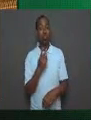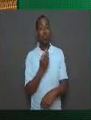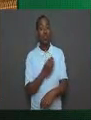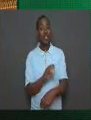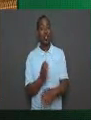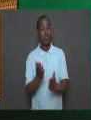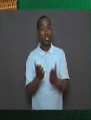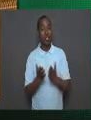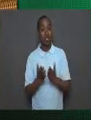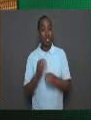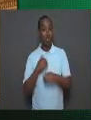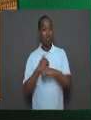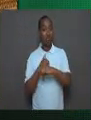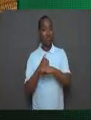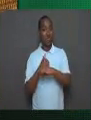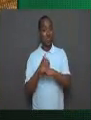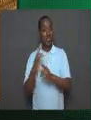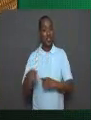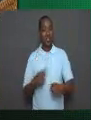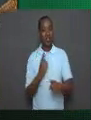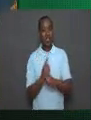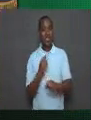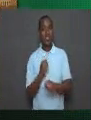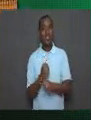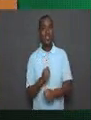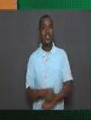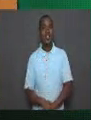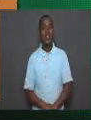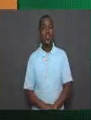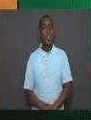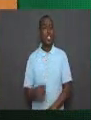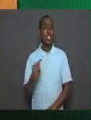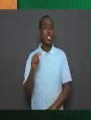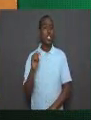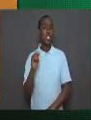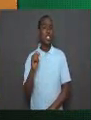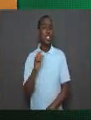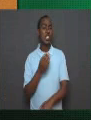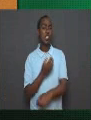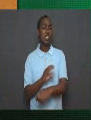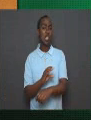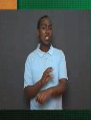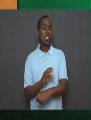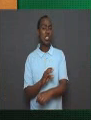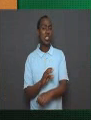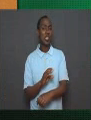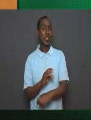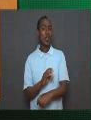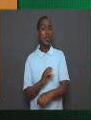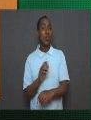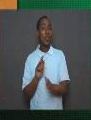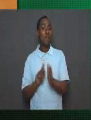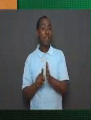system to work properly. So, as more T cells are invaded by the virus, the